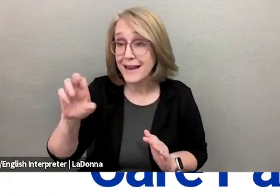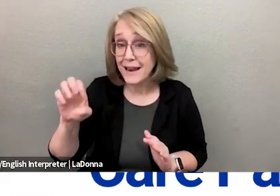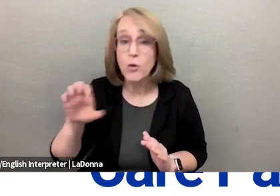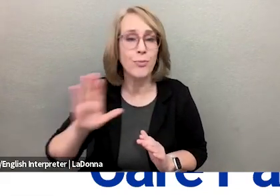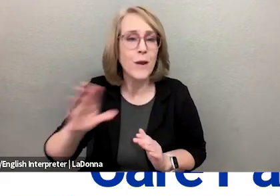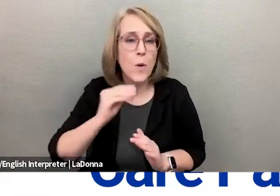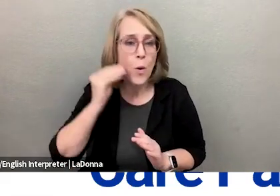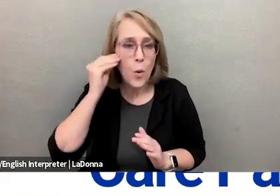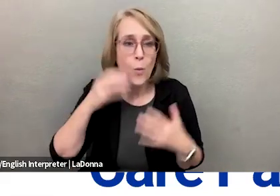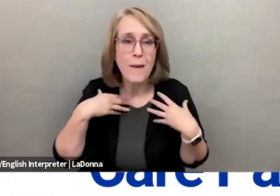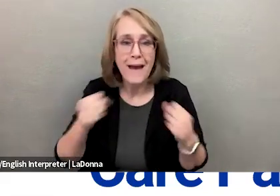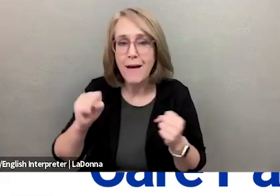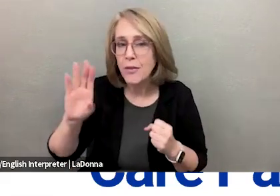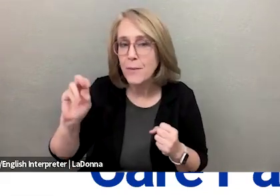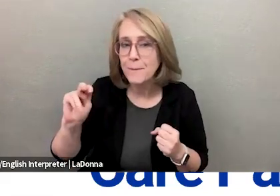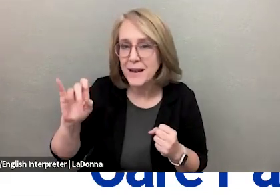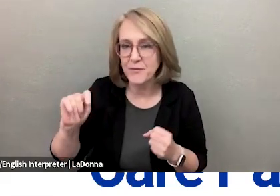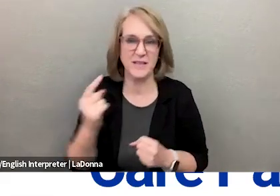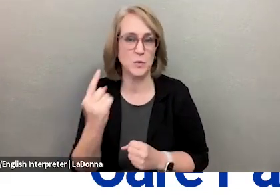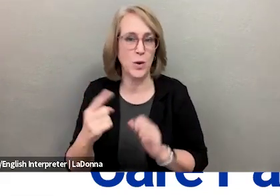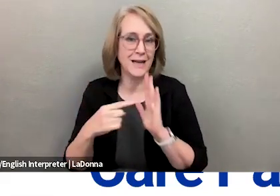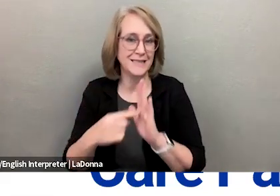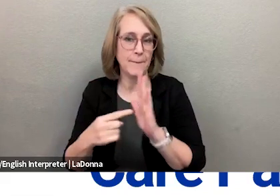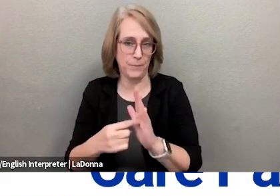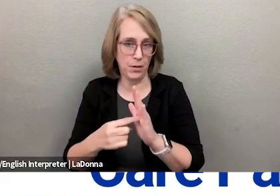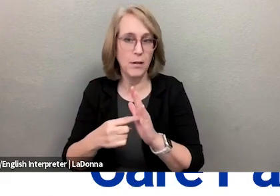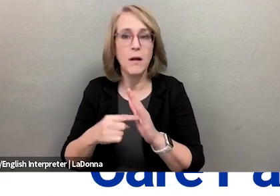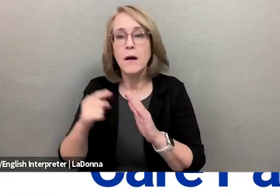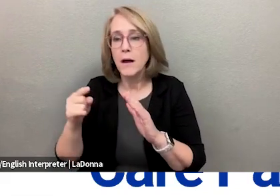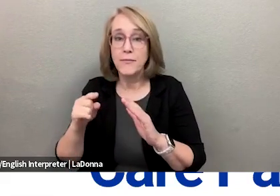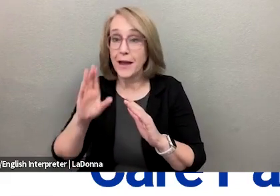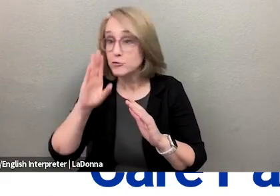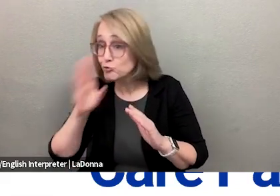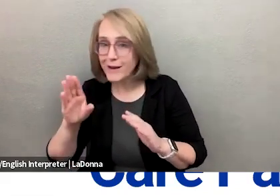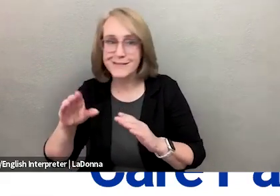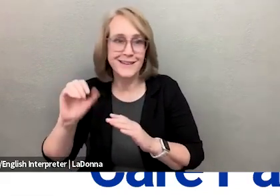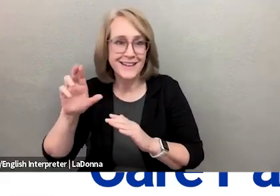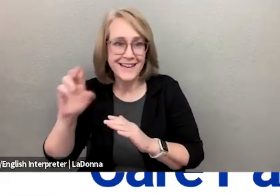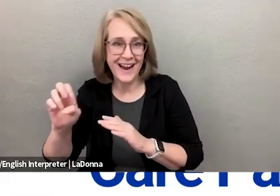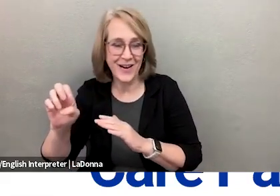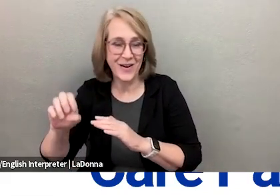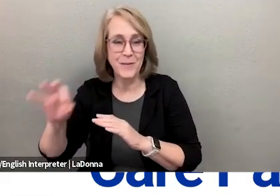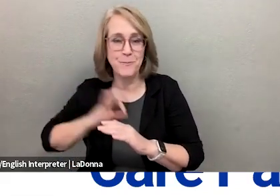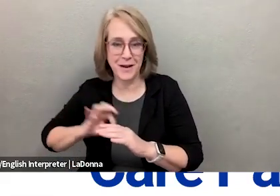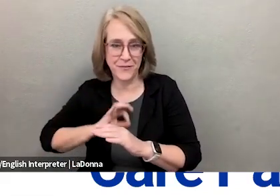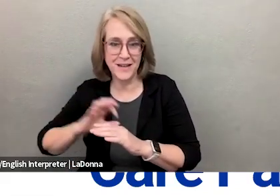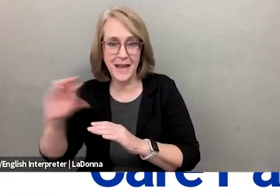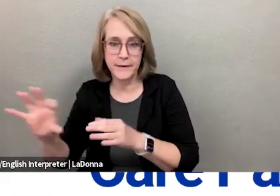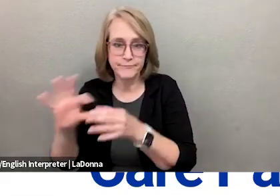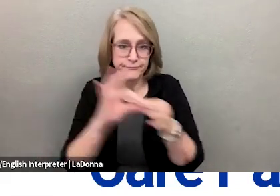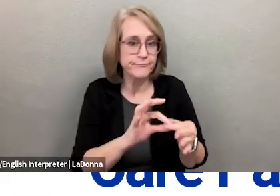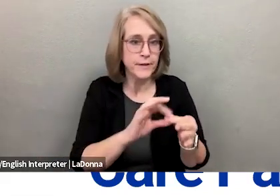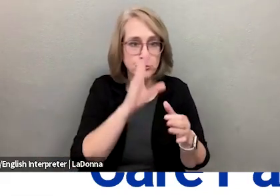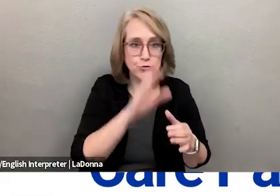that exist between family caregivers and direct care workers, and yet too many people are unaware that Medicare can play this funding